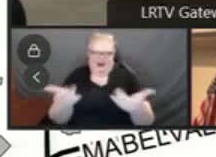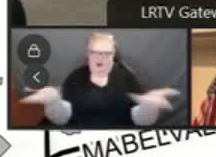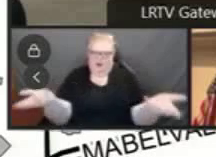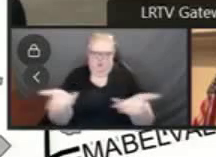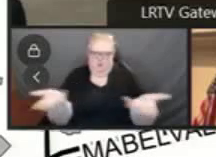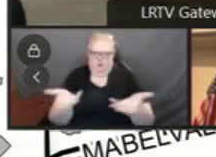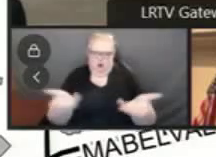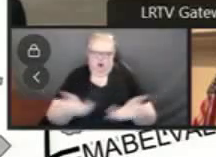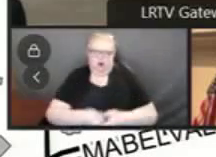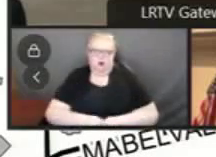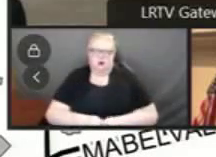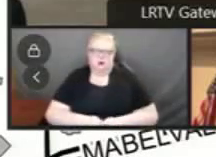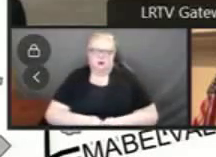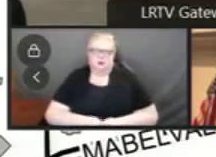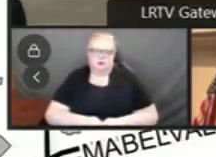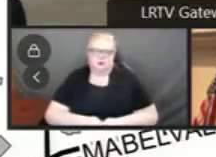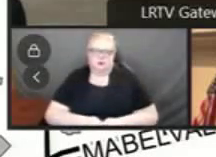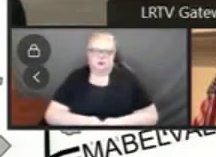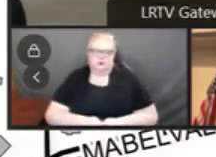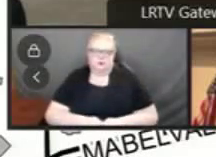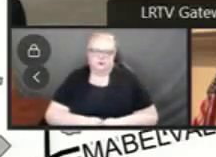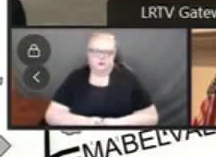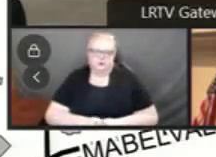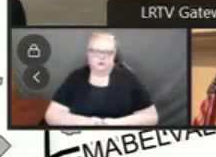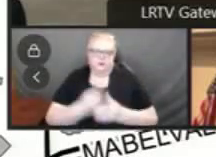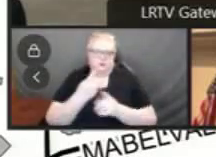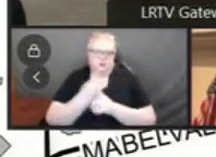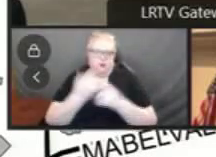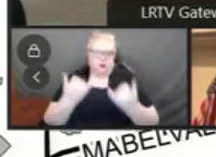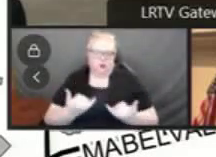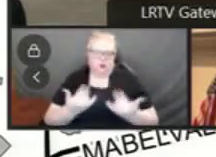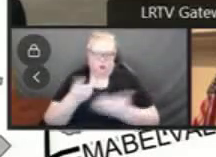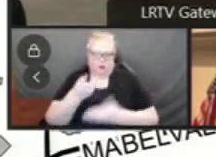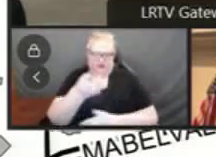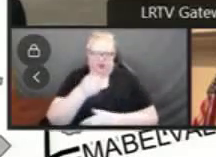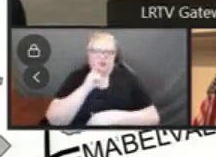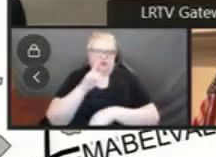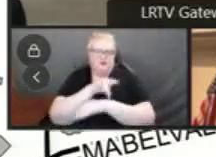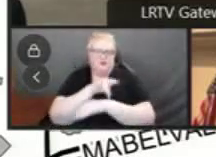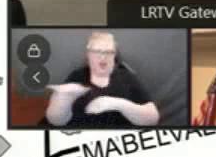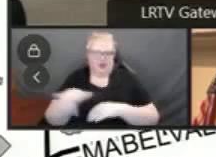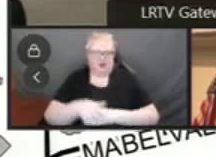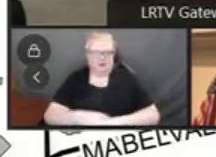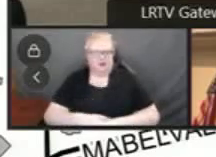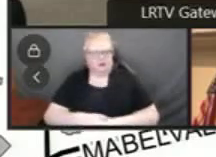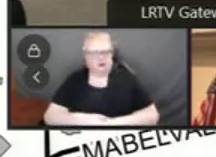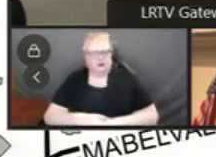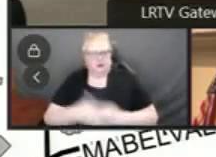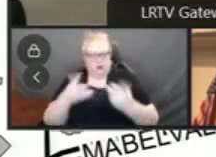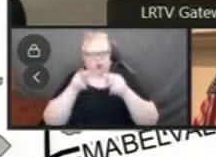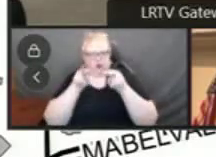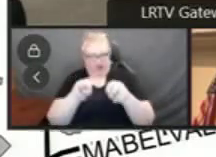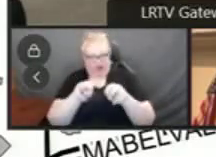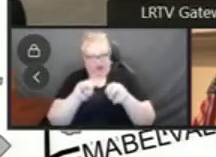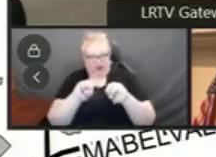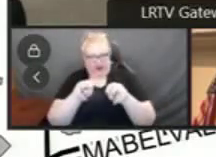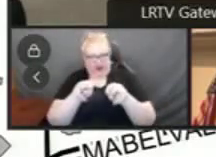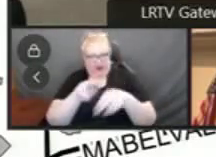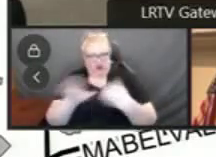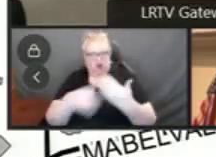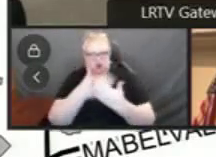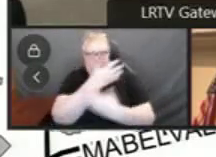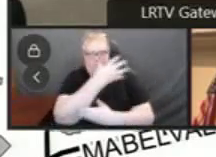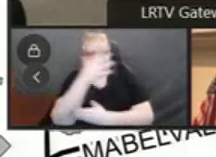Right now, it's on the property is vacant. property that you're looking at right now. It's all